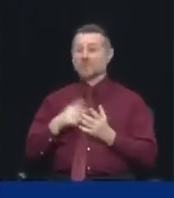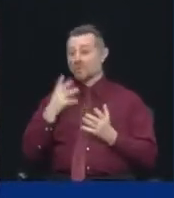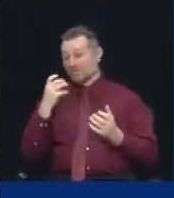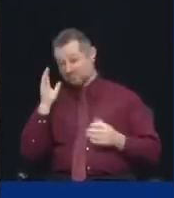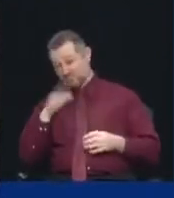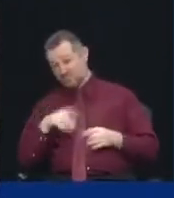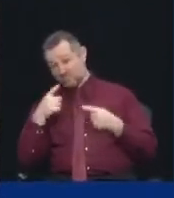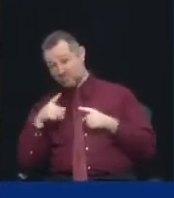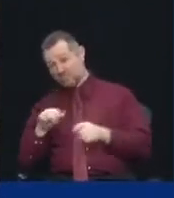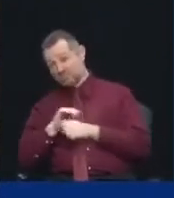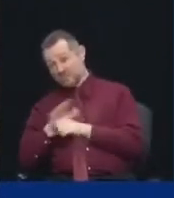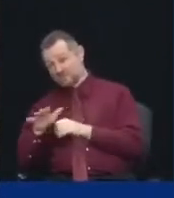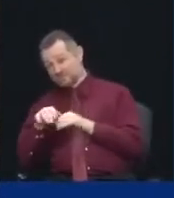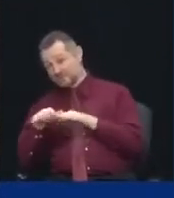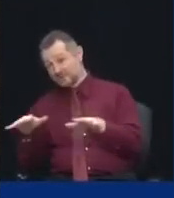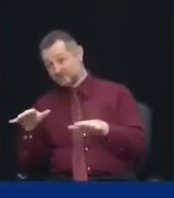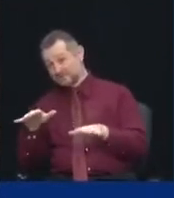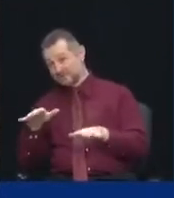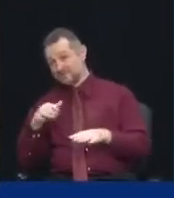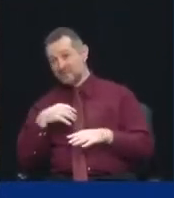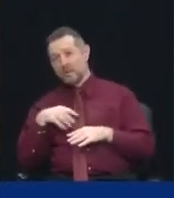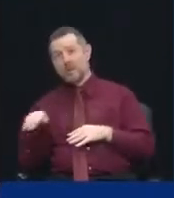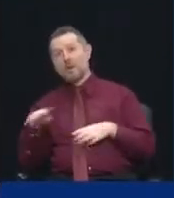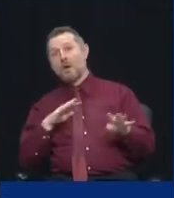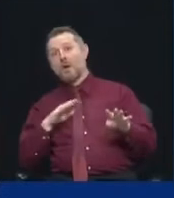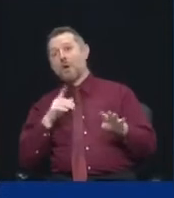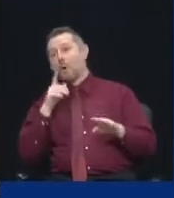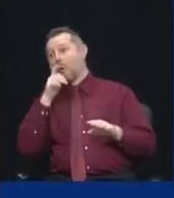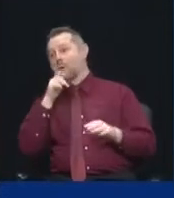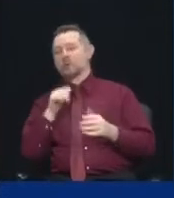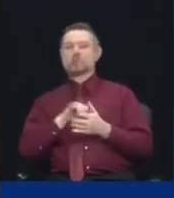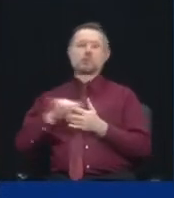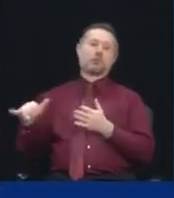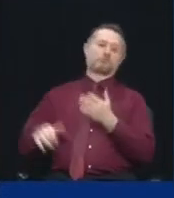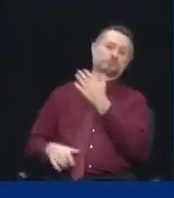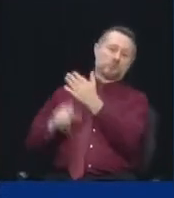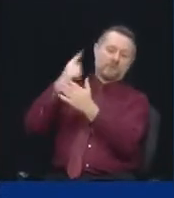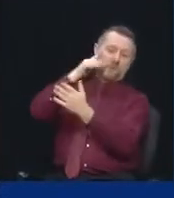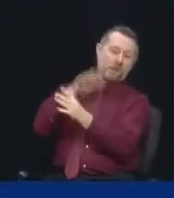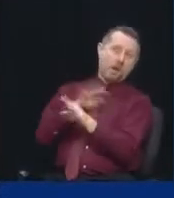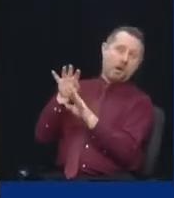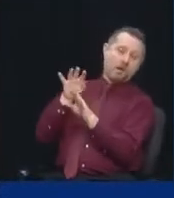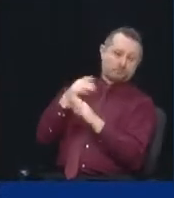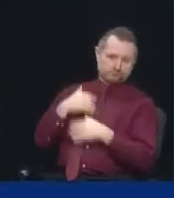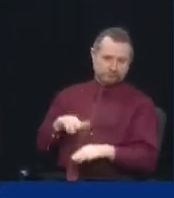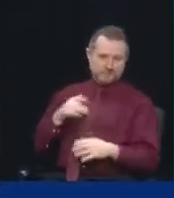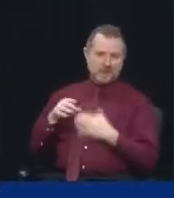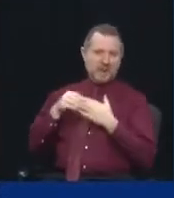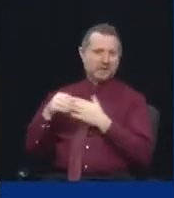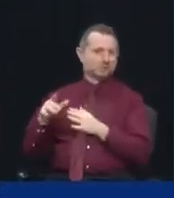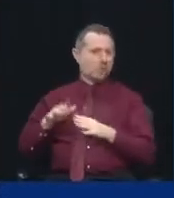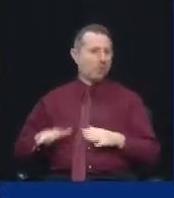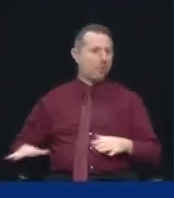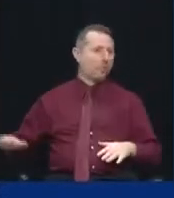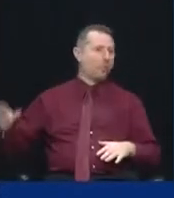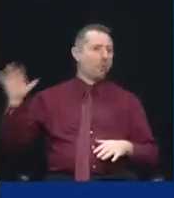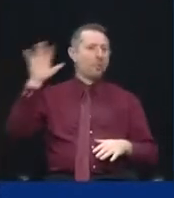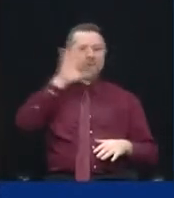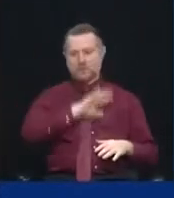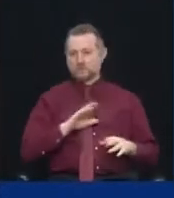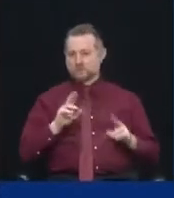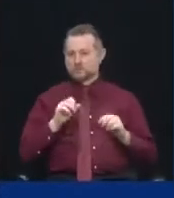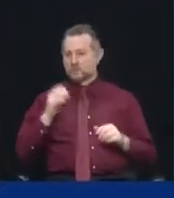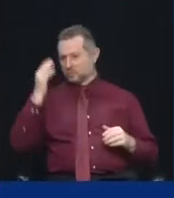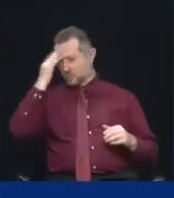pandemic, we looked to the New York governor to give us guidance on what was happening and what we needed to do.